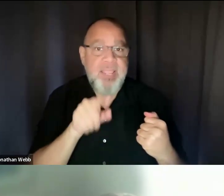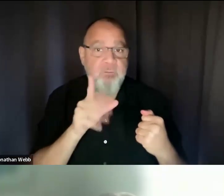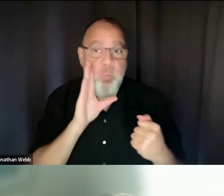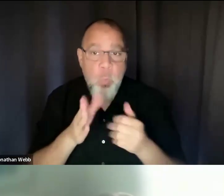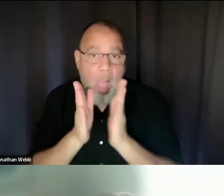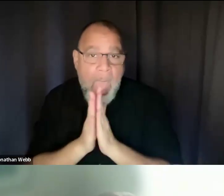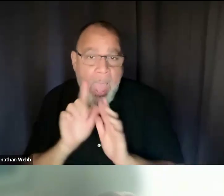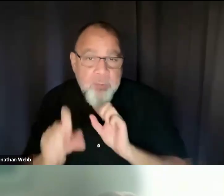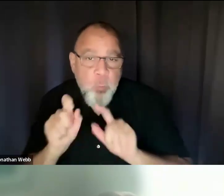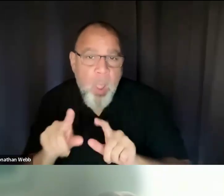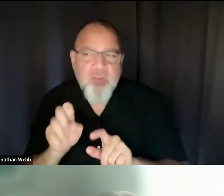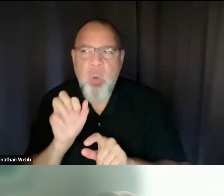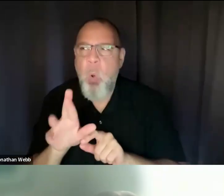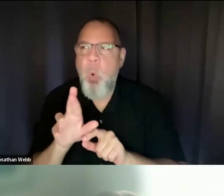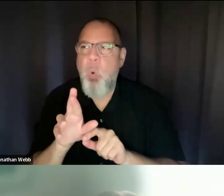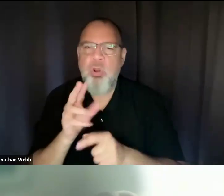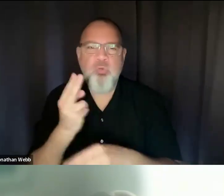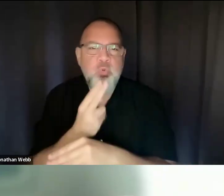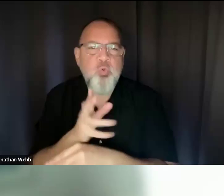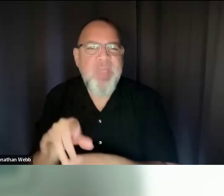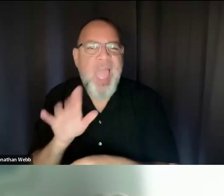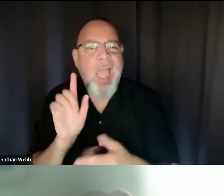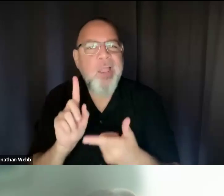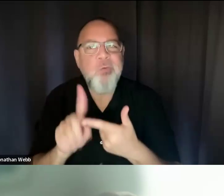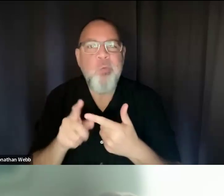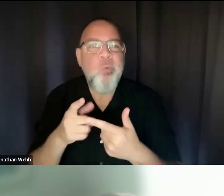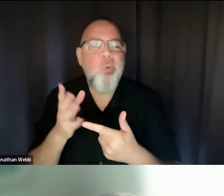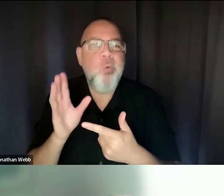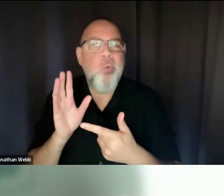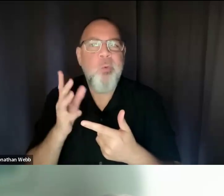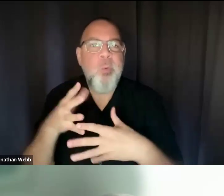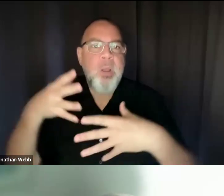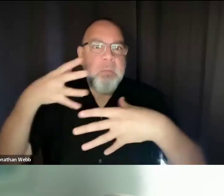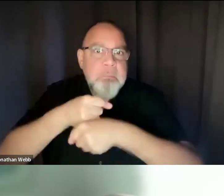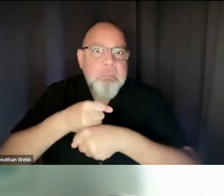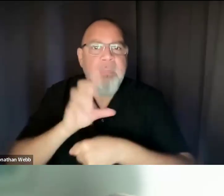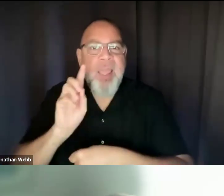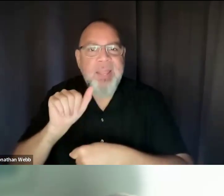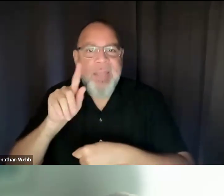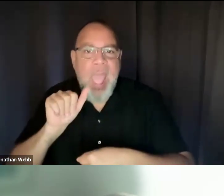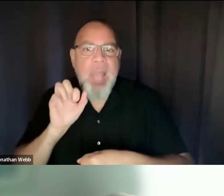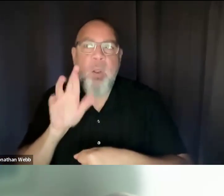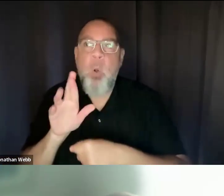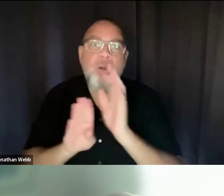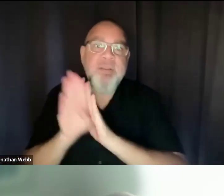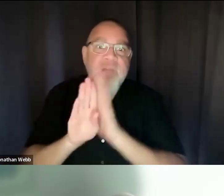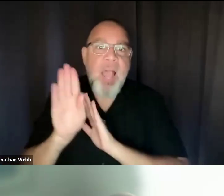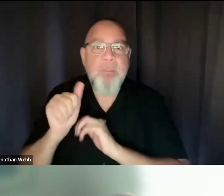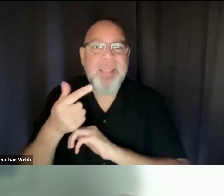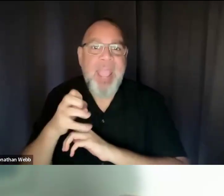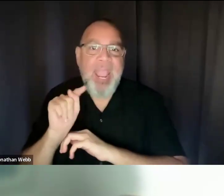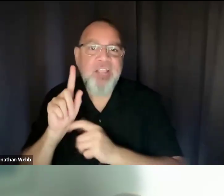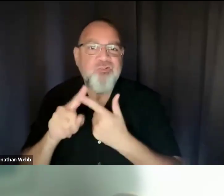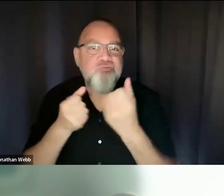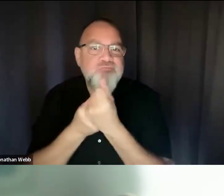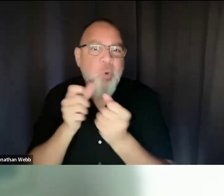of summarize and synthesize data and information, or create an agent kind of to help you through things, just kind of learning what's out there. And